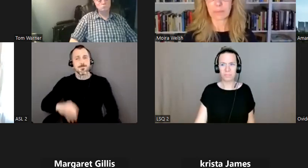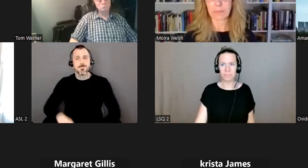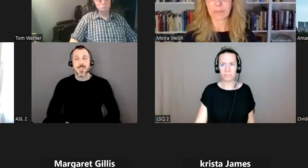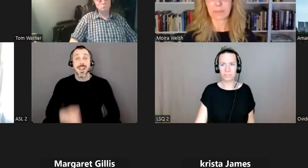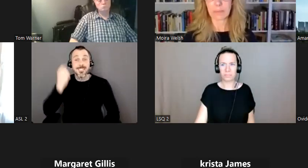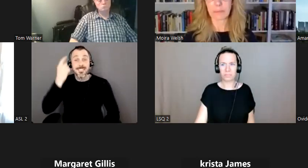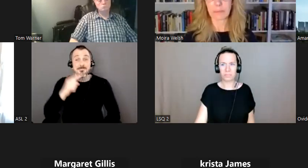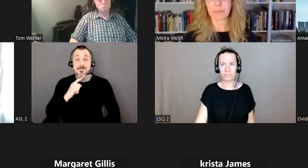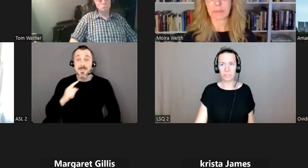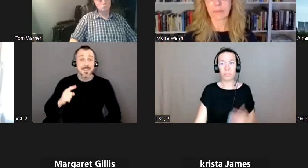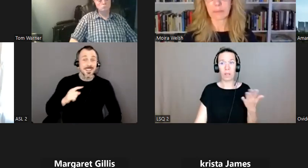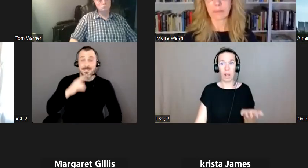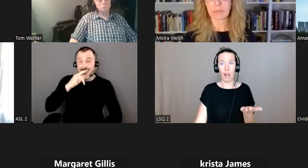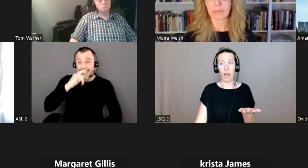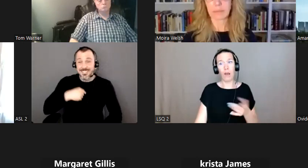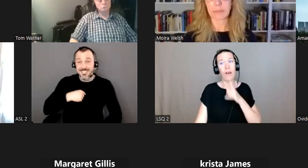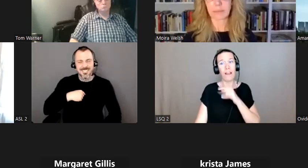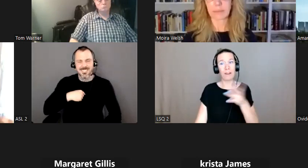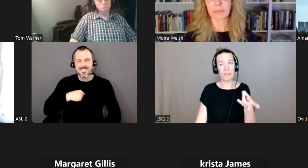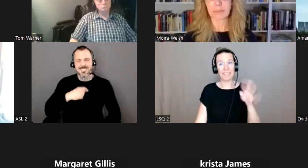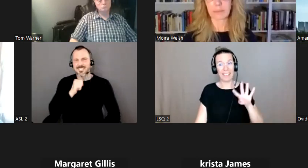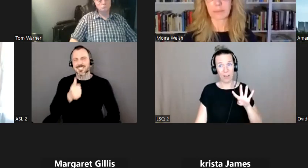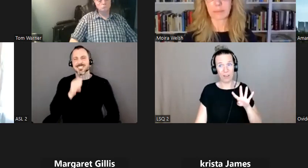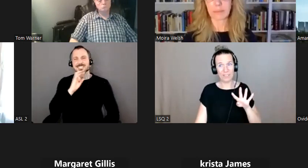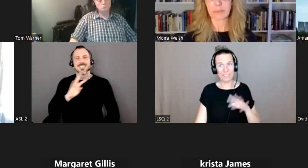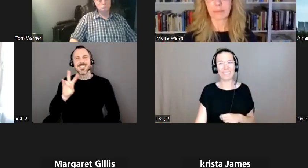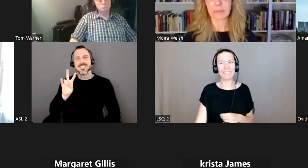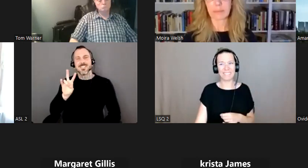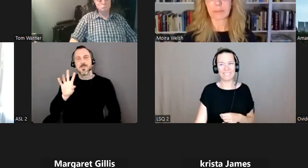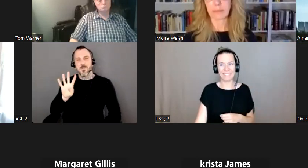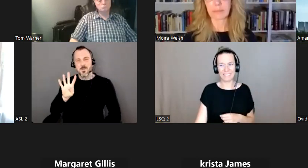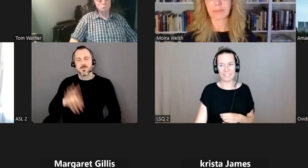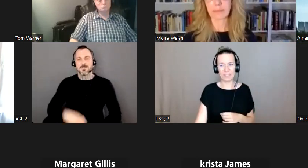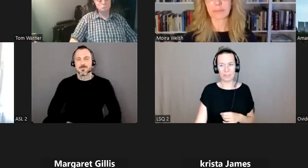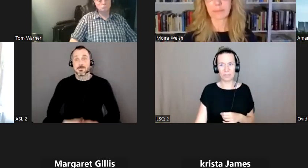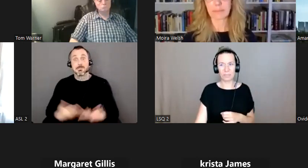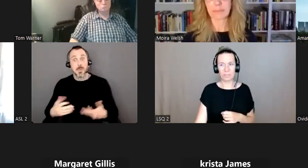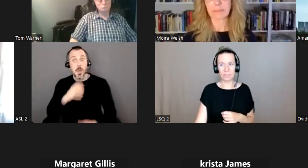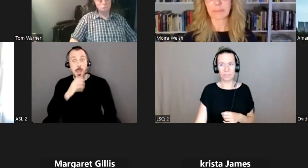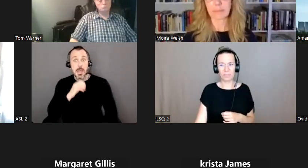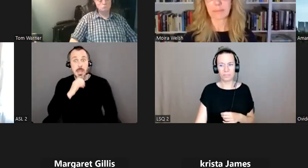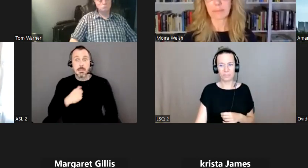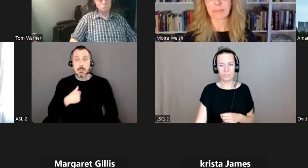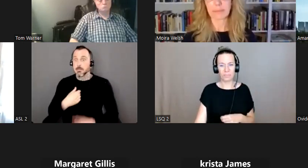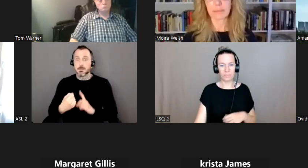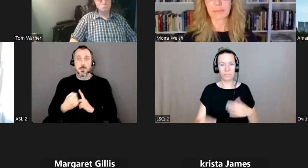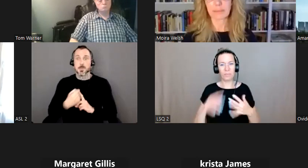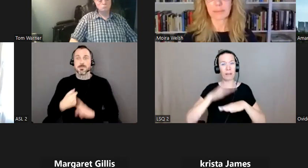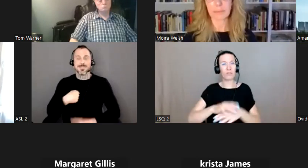I'm 74. So the question of aging becomes quite real to me.